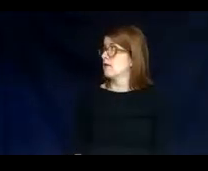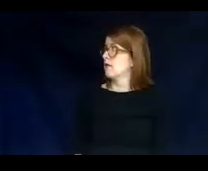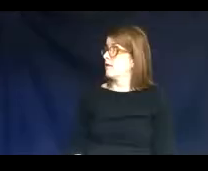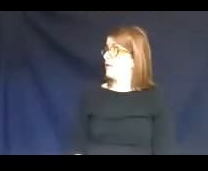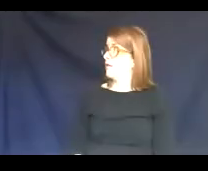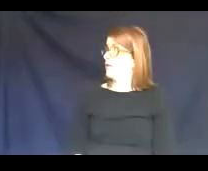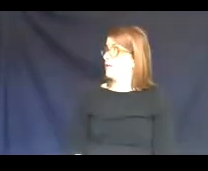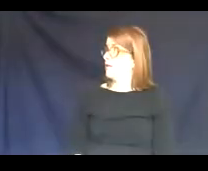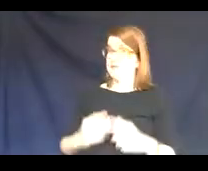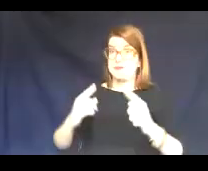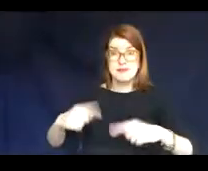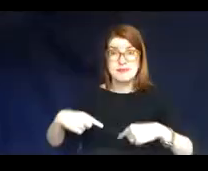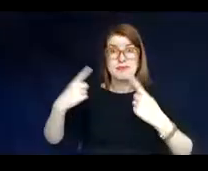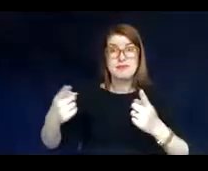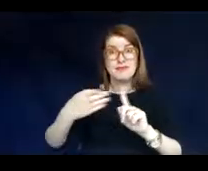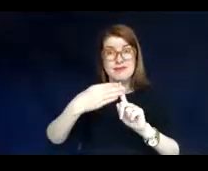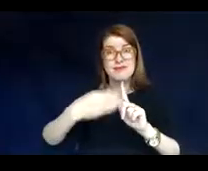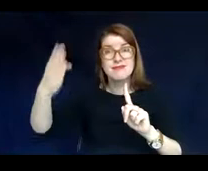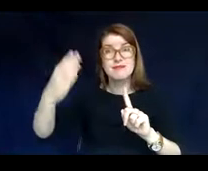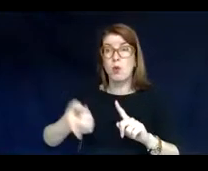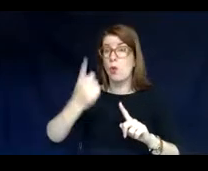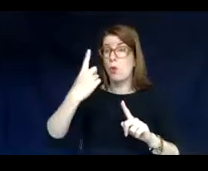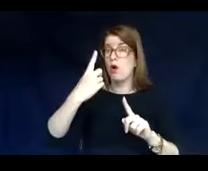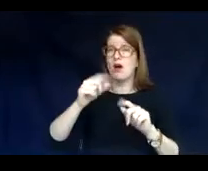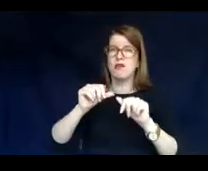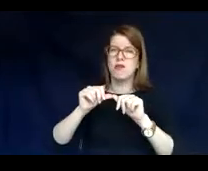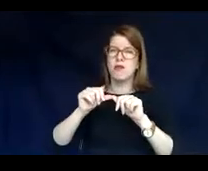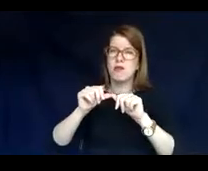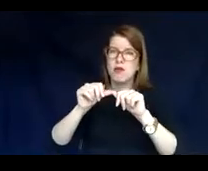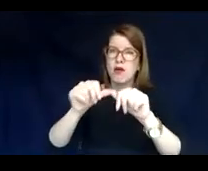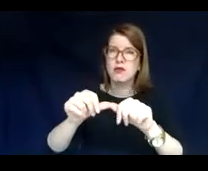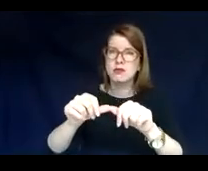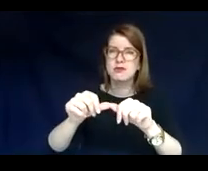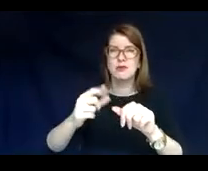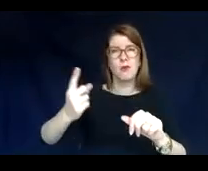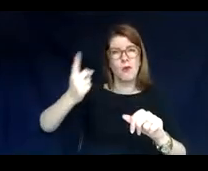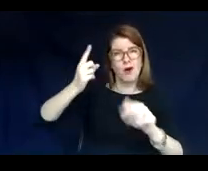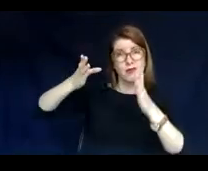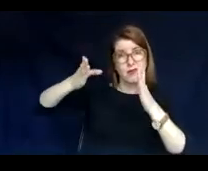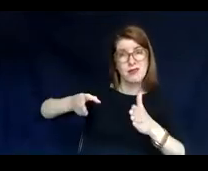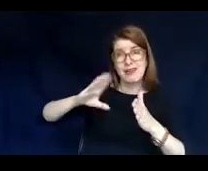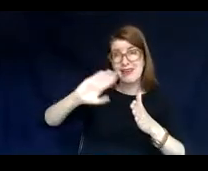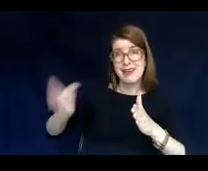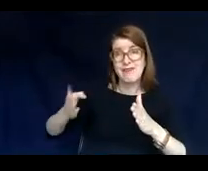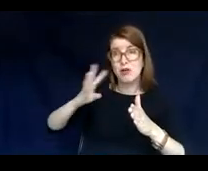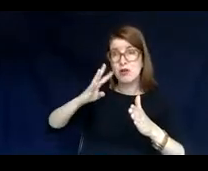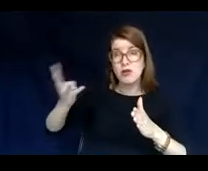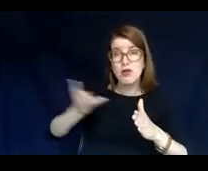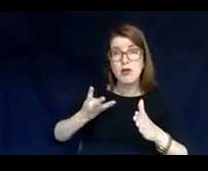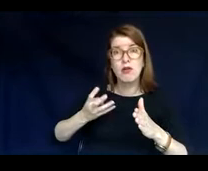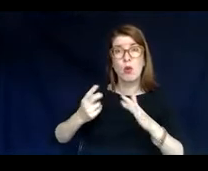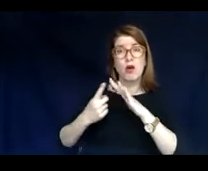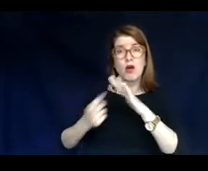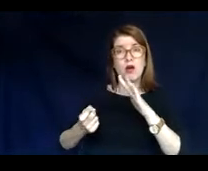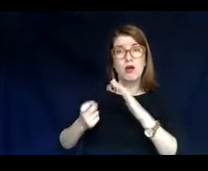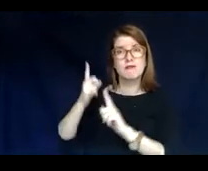And since then, the one constant, the one person that has never disappeared from my life